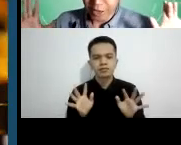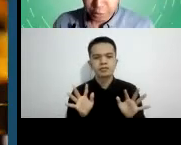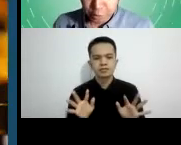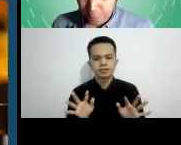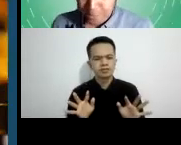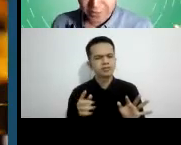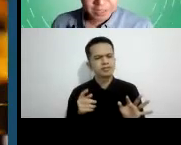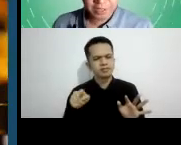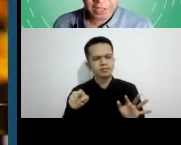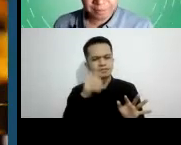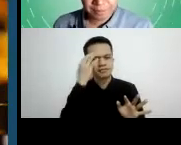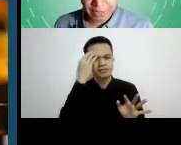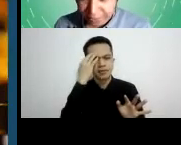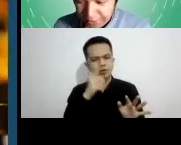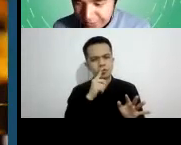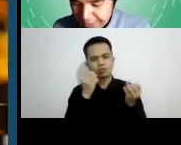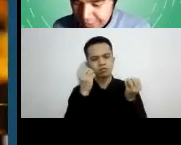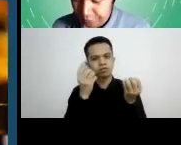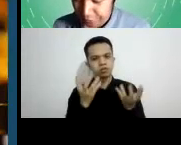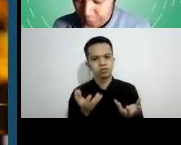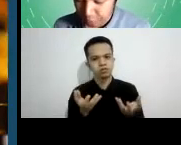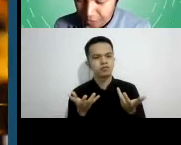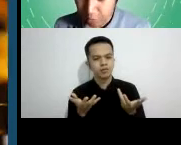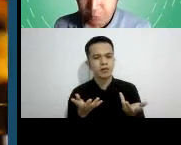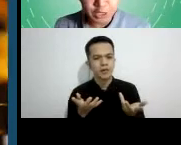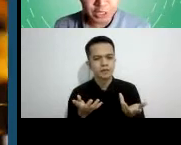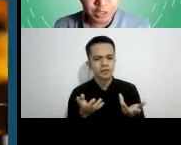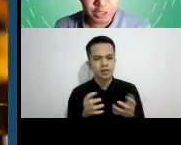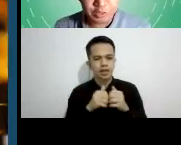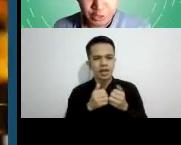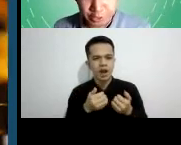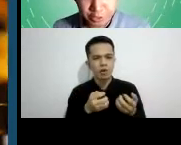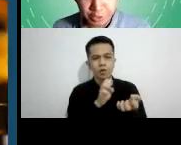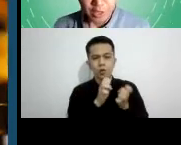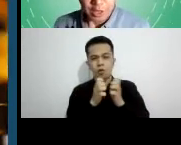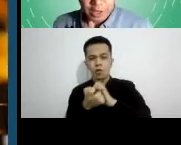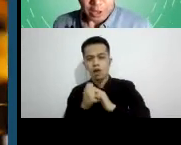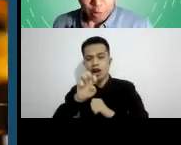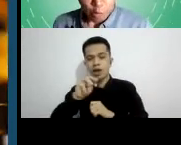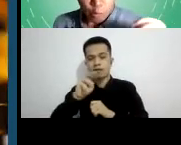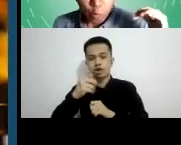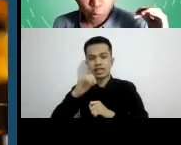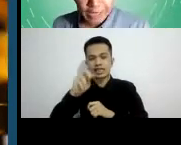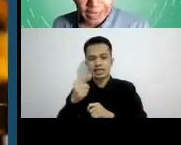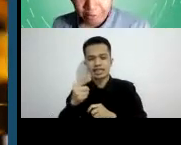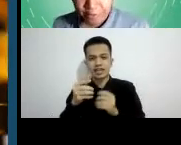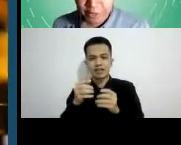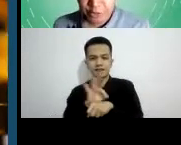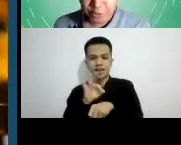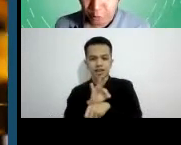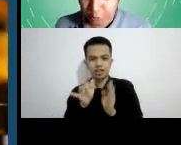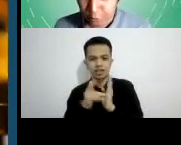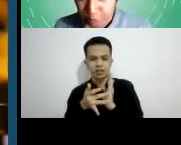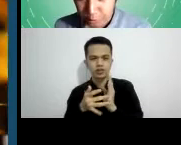I know that this is a lot. And that's kind of how emerging technologies functions. We have